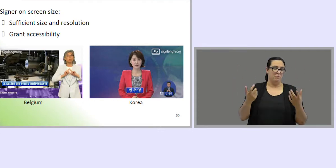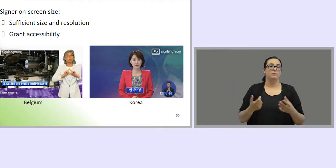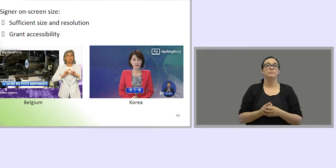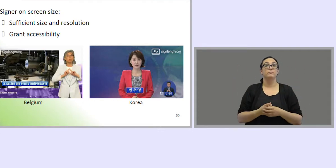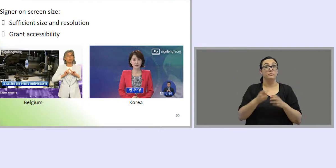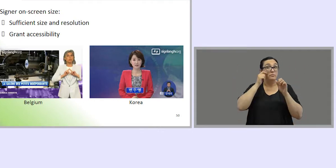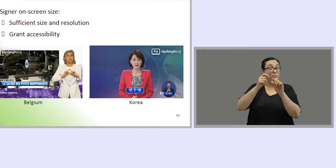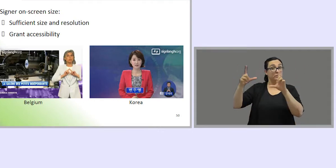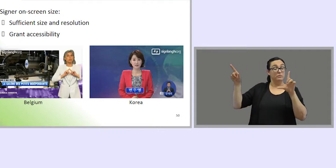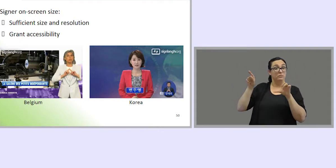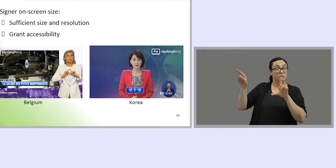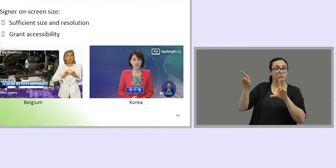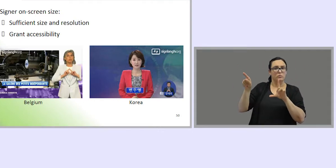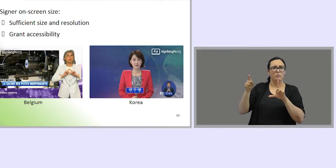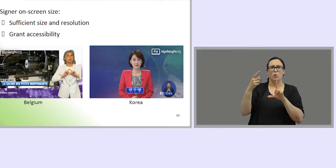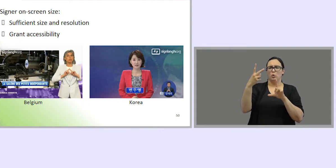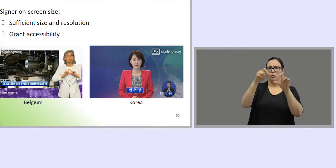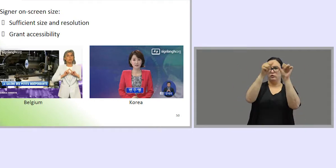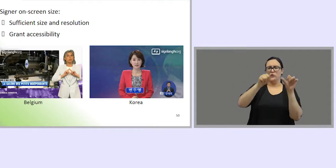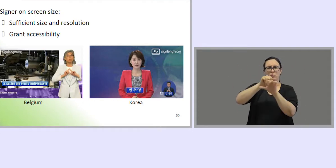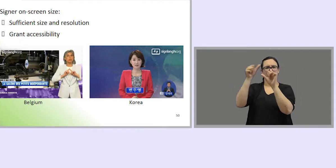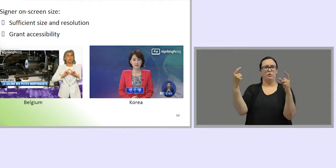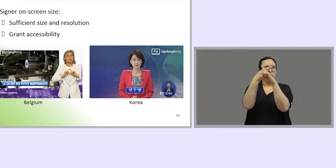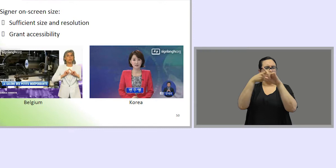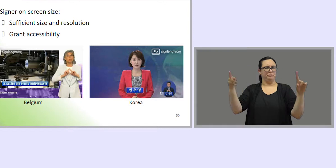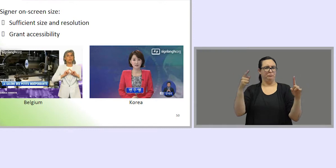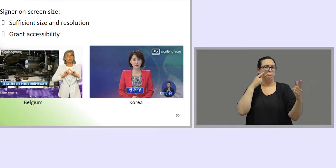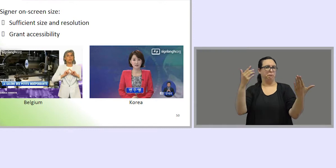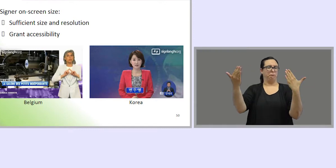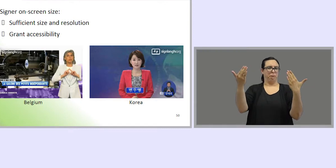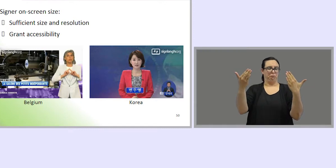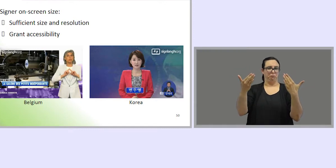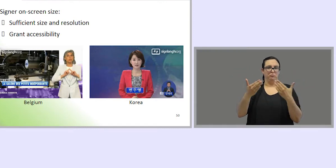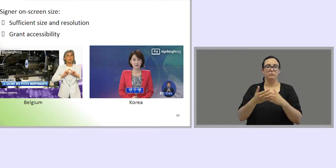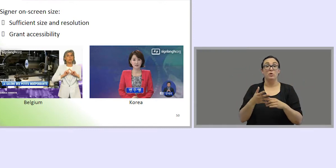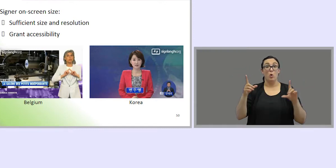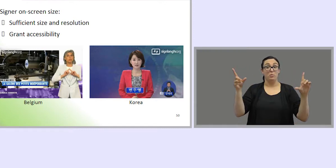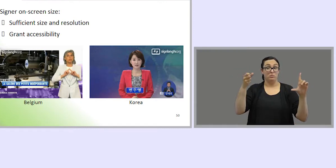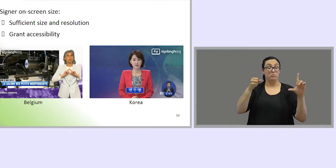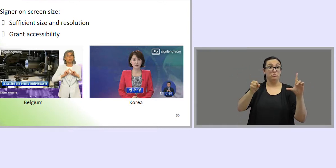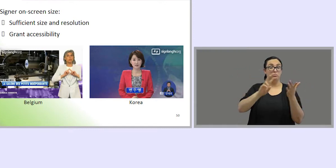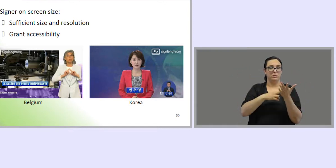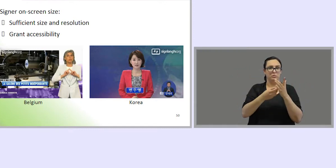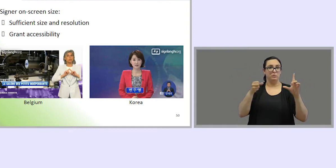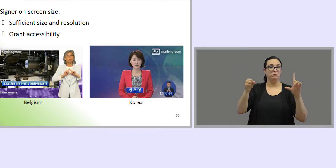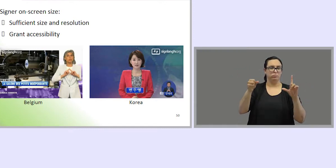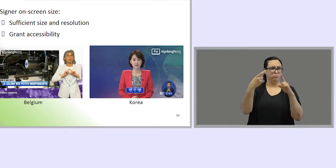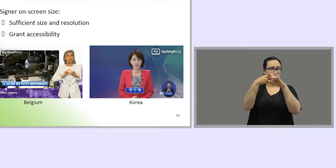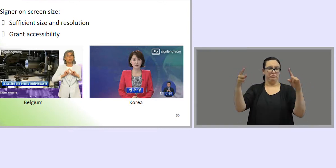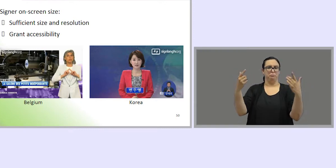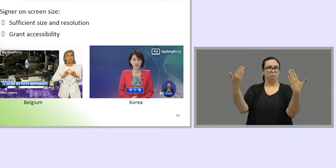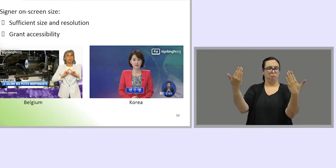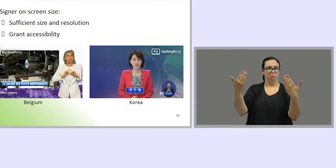have included two very different formats to insert the interpreter on